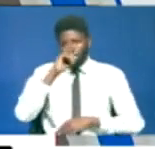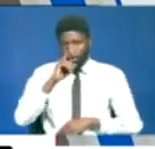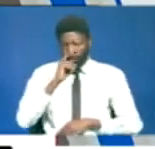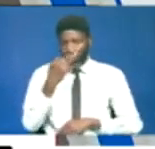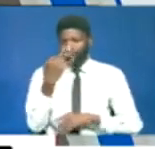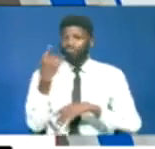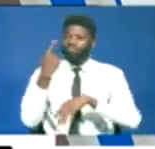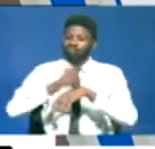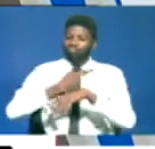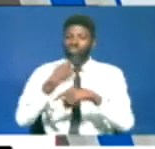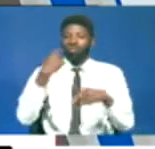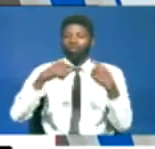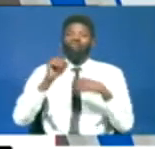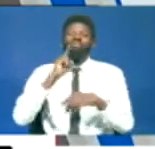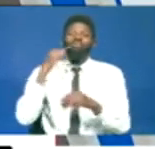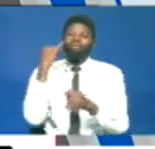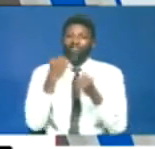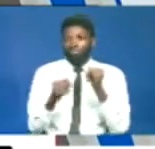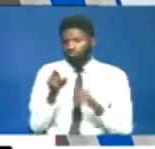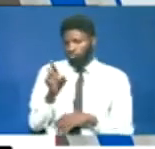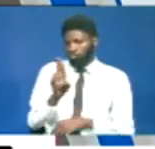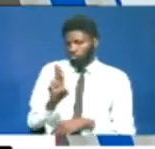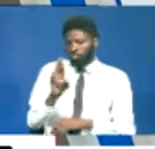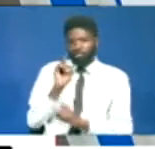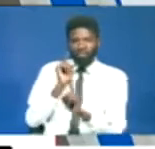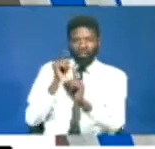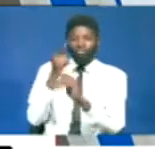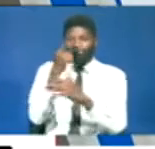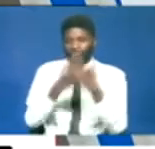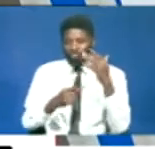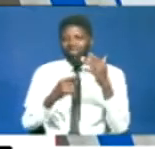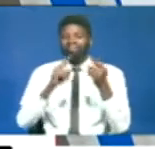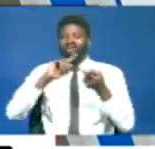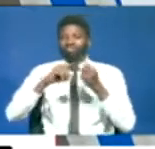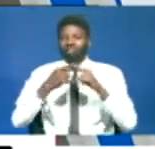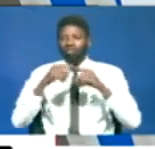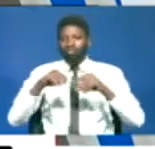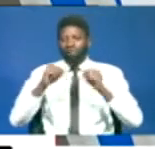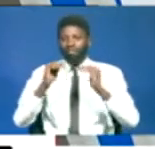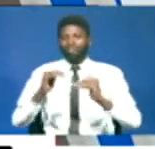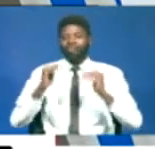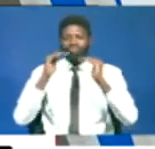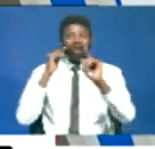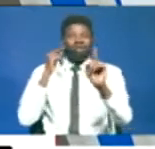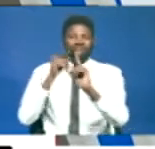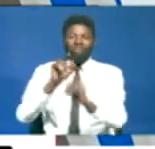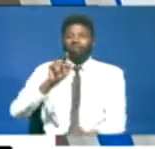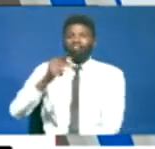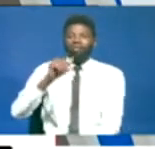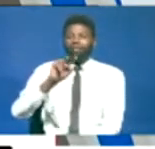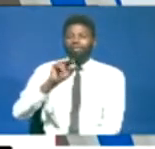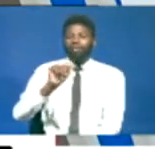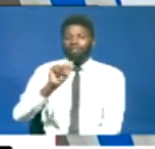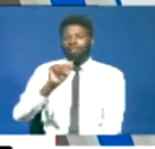tomorrow is being used by the swimmers to hit the qualifying standards for the CANA Zone Three Championship slated